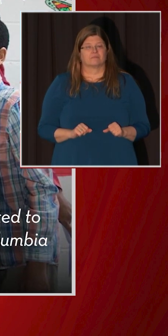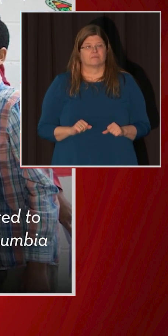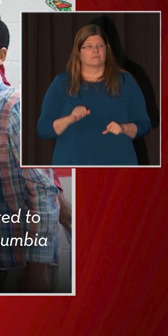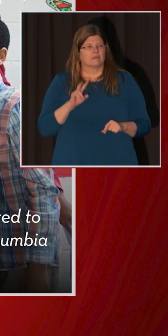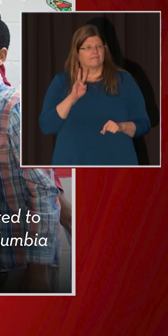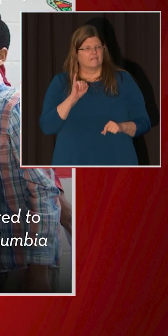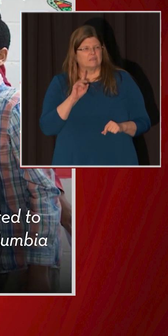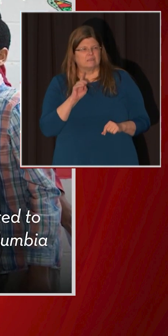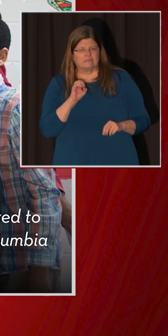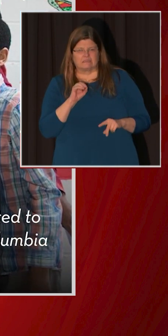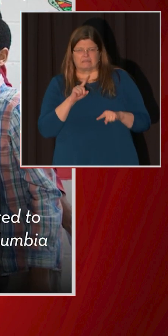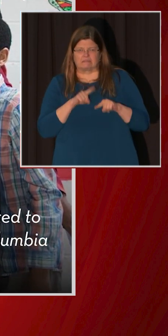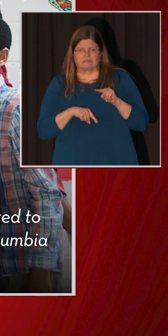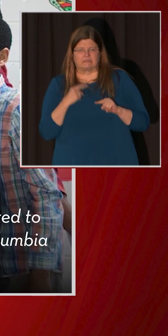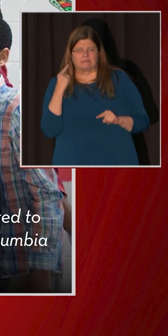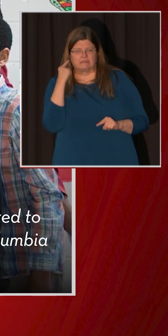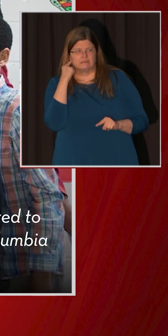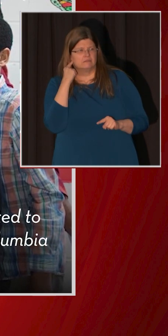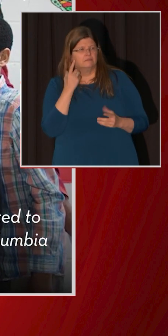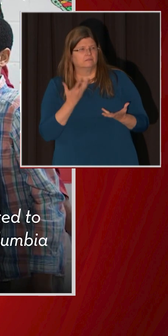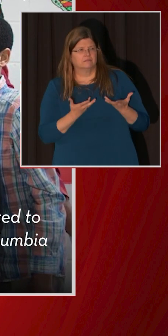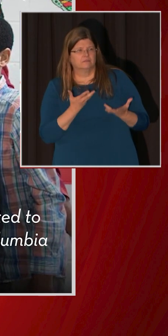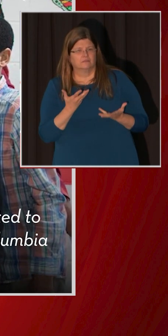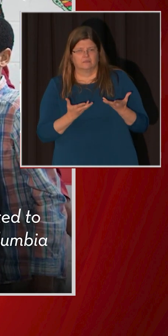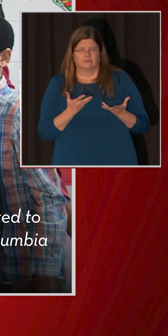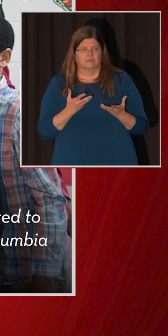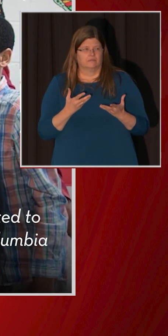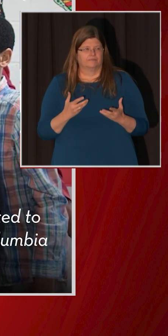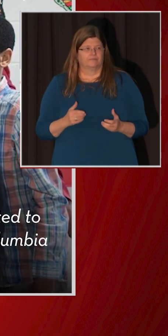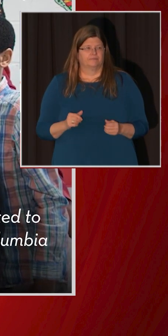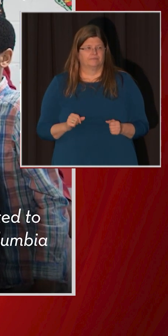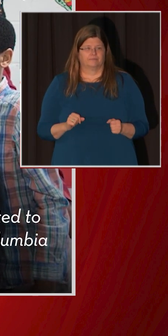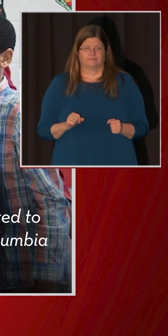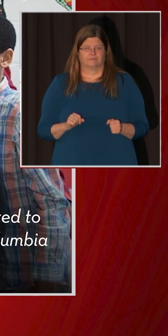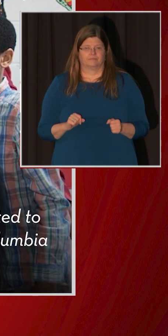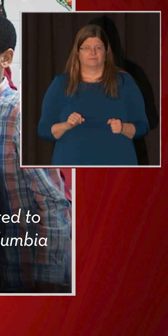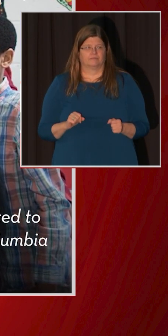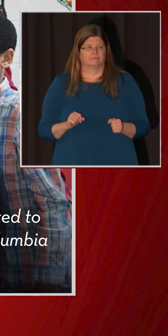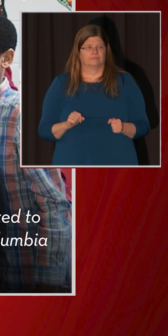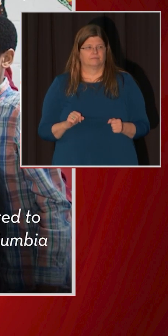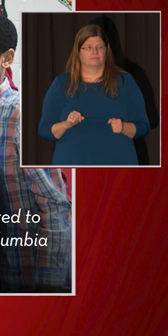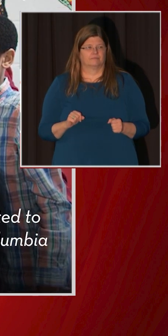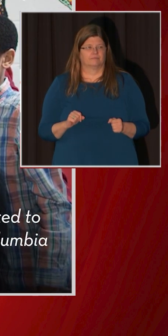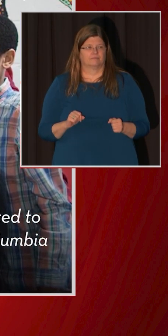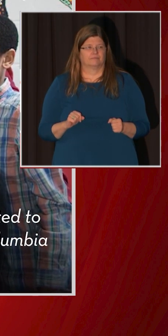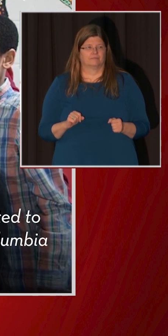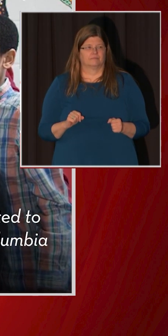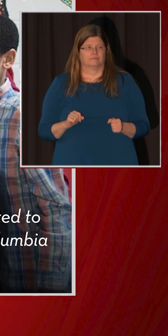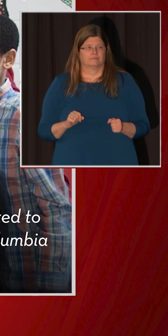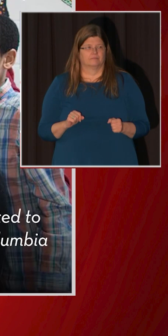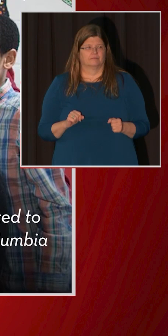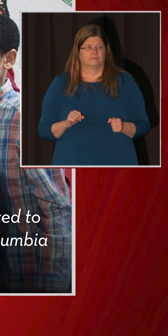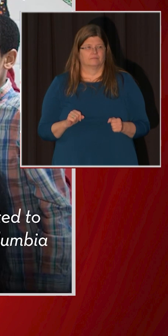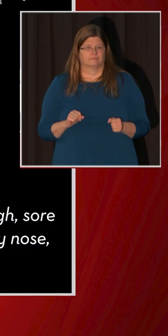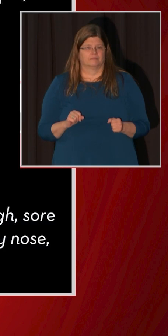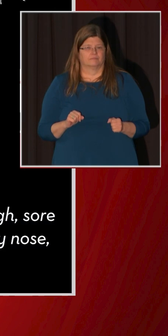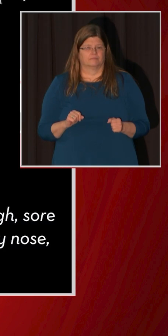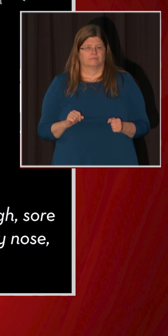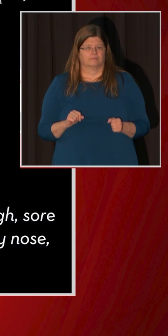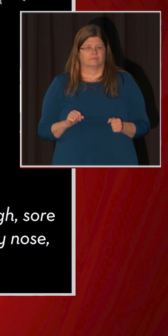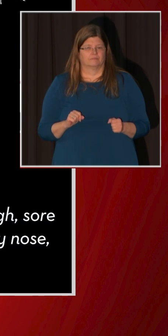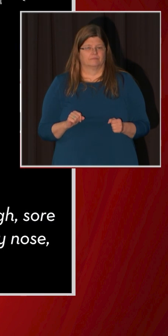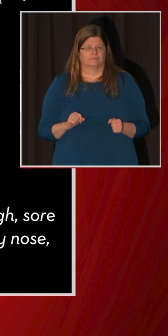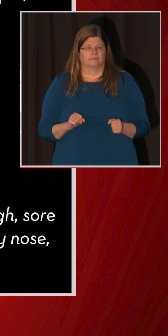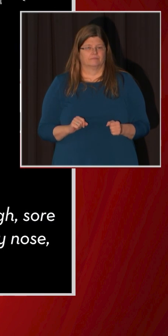share information on free coronavirus testing for District of Columbia residents experiencing symptoms.